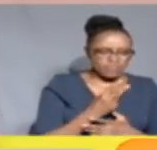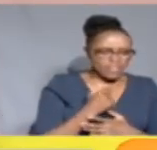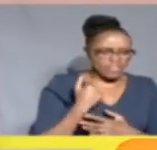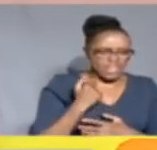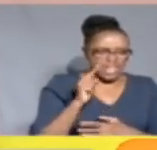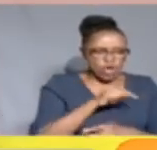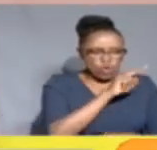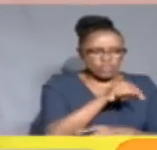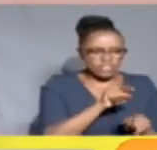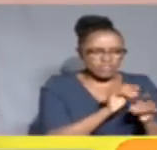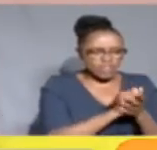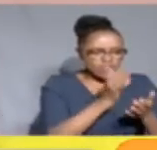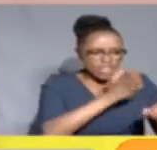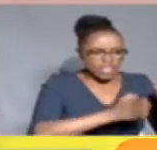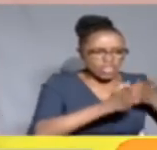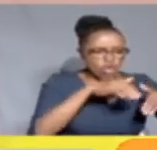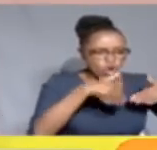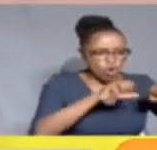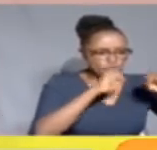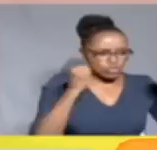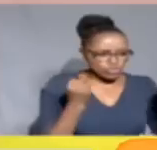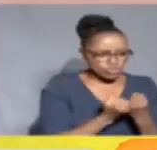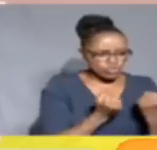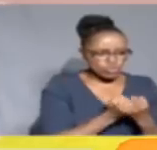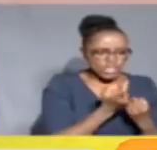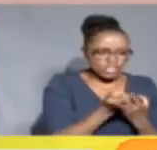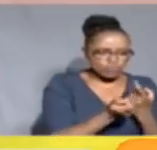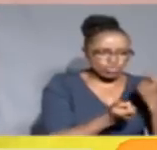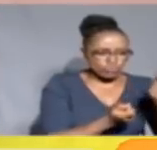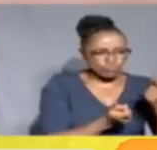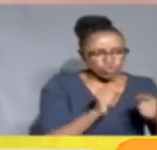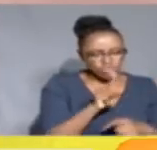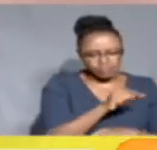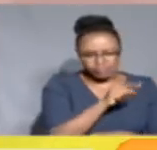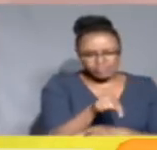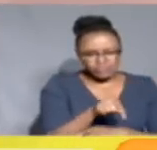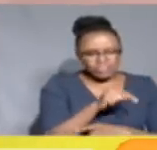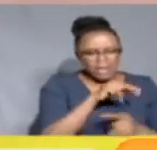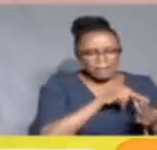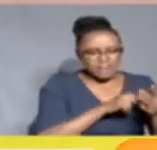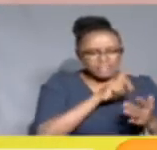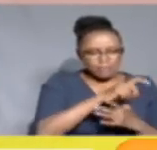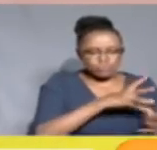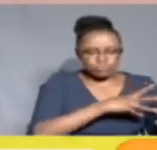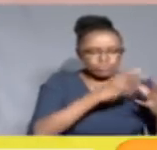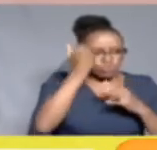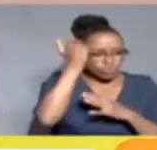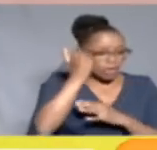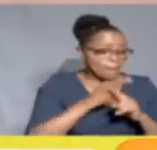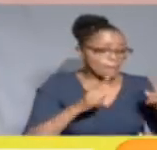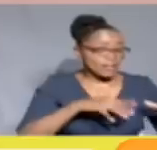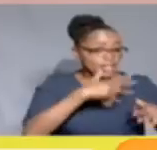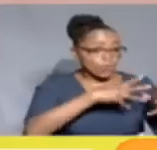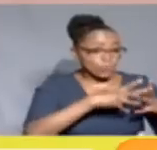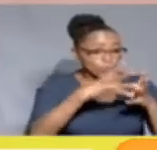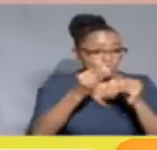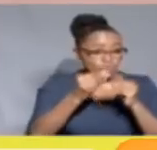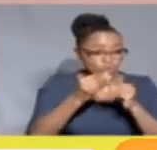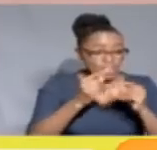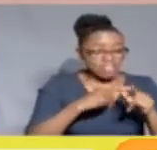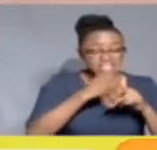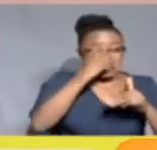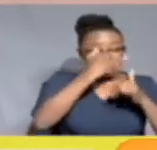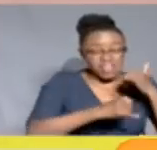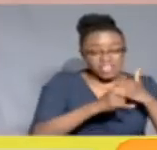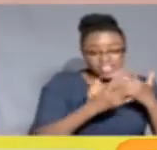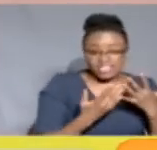are classified as economically or socially petty. And oftentimes should not even go into a courtroom, but they do. And eventually